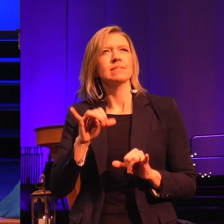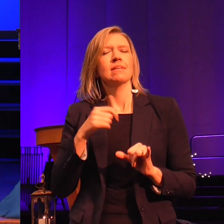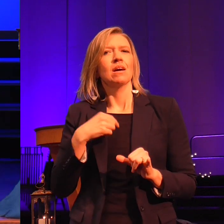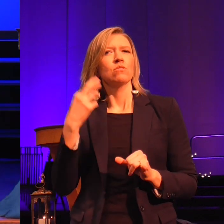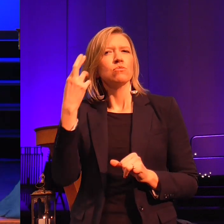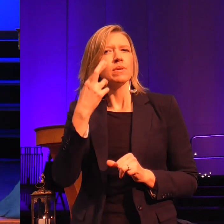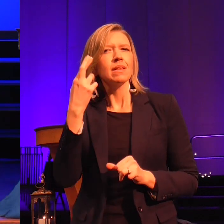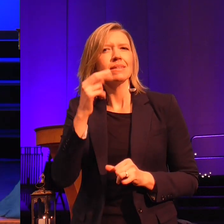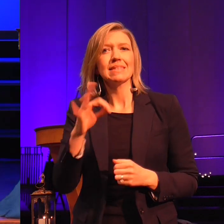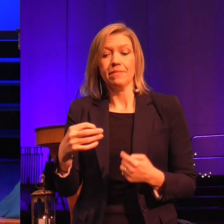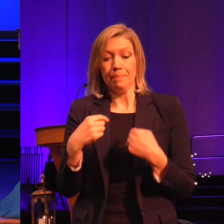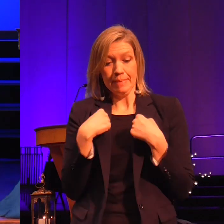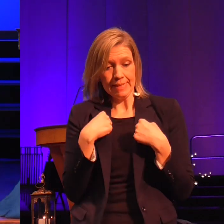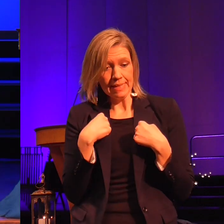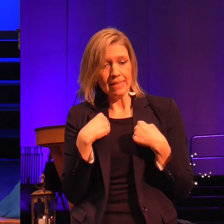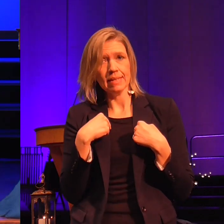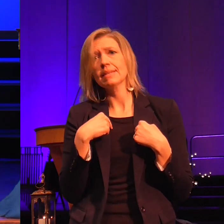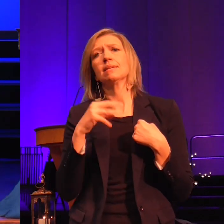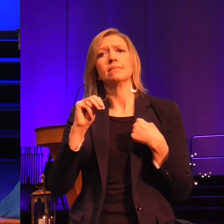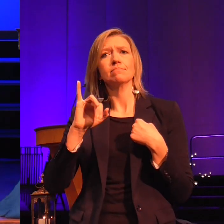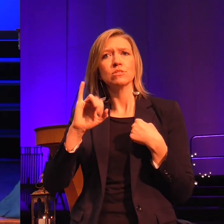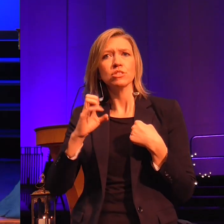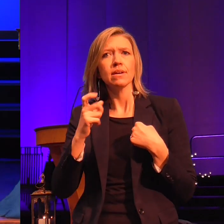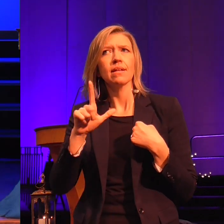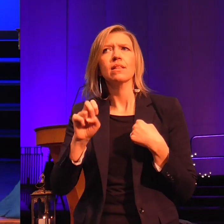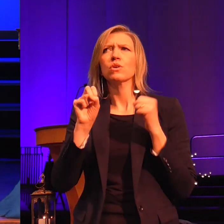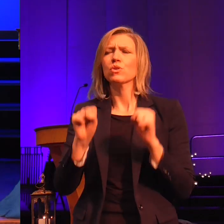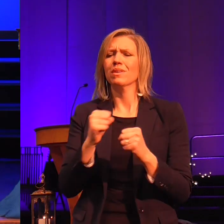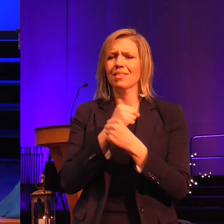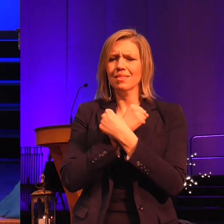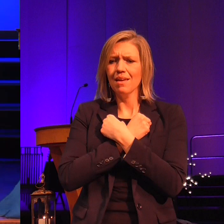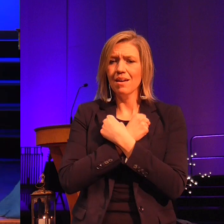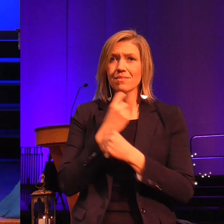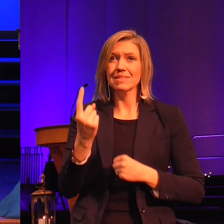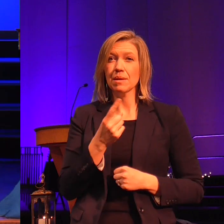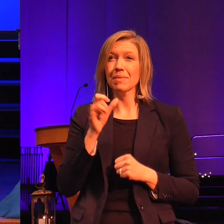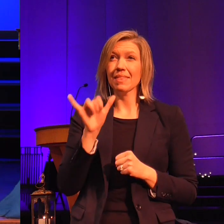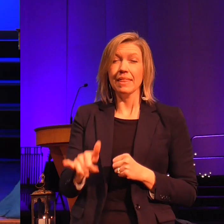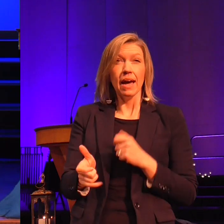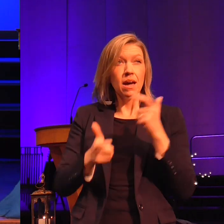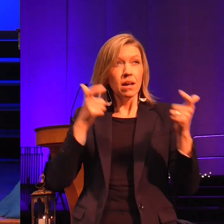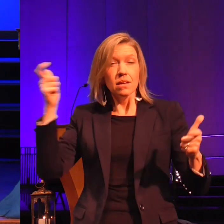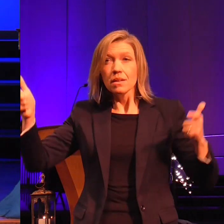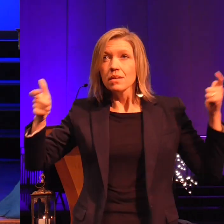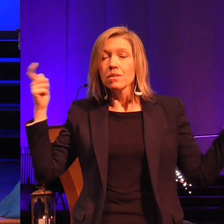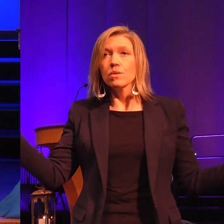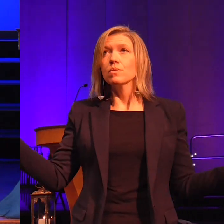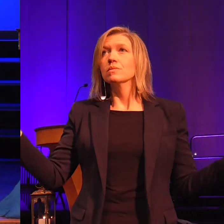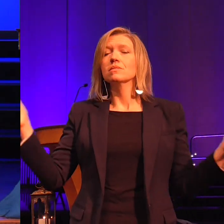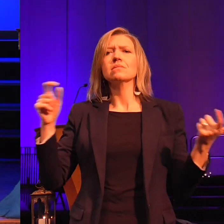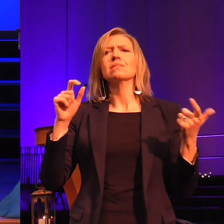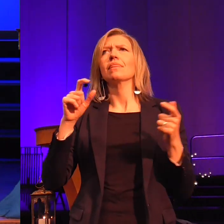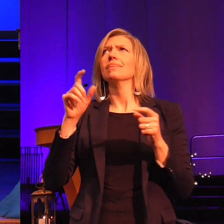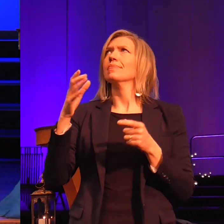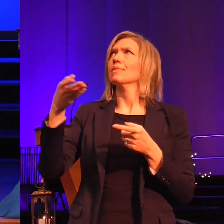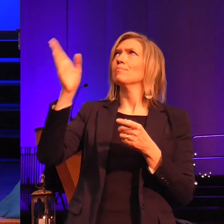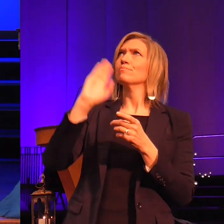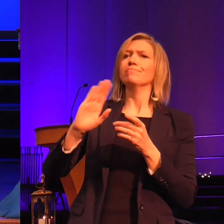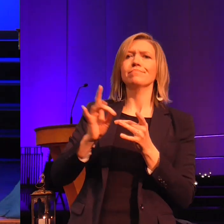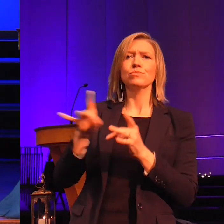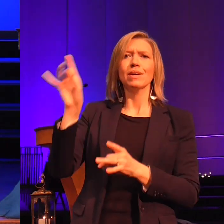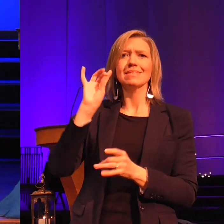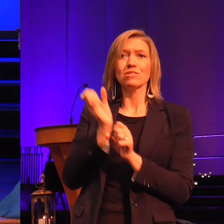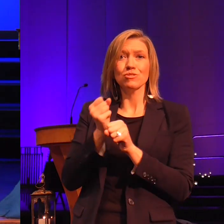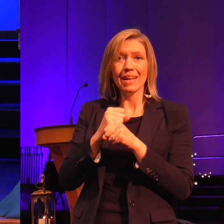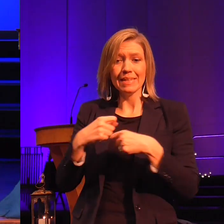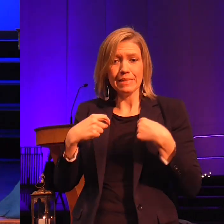me, Michelle Medrano, could love something that fierce, could not the presence that created me on this